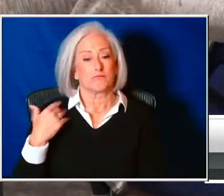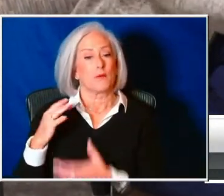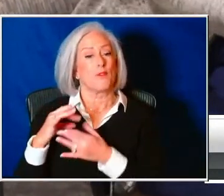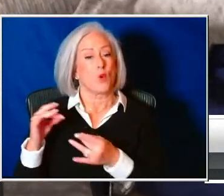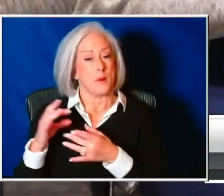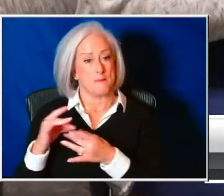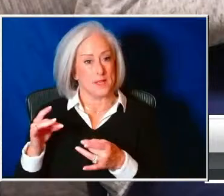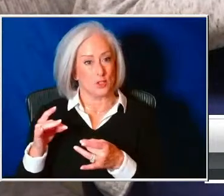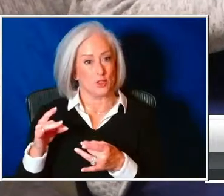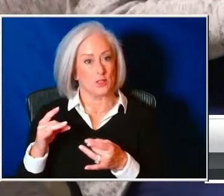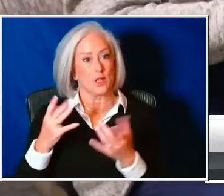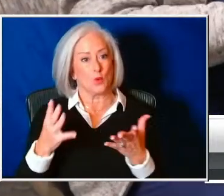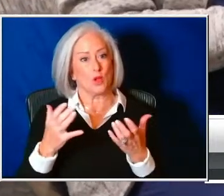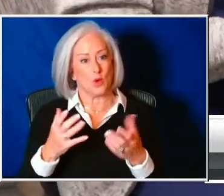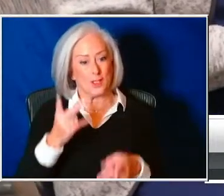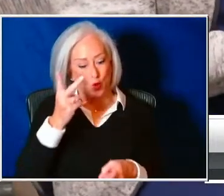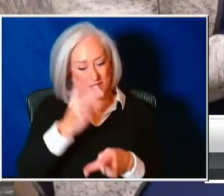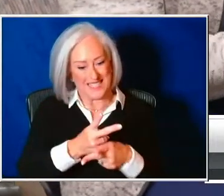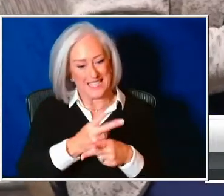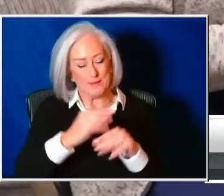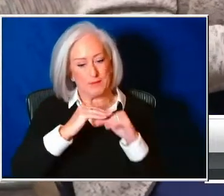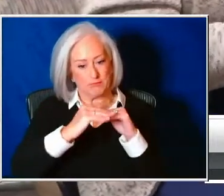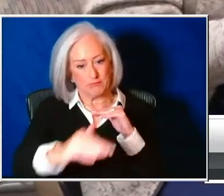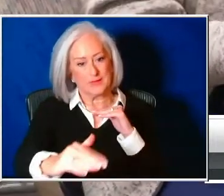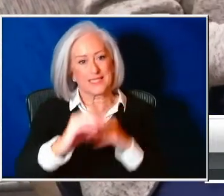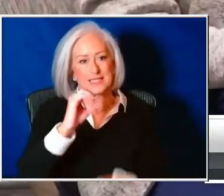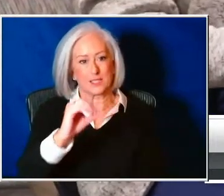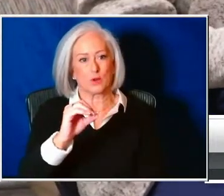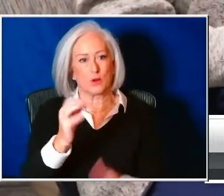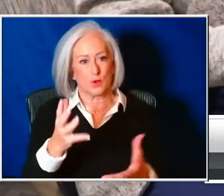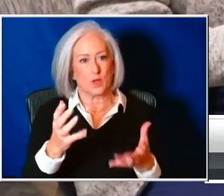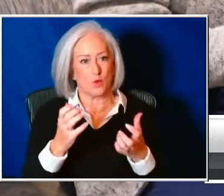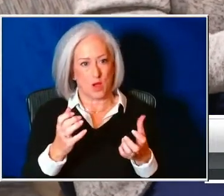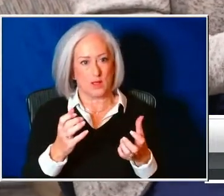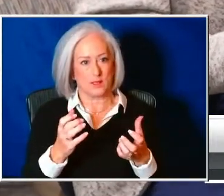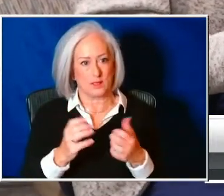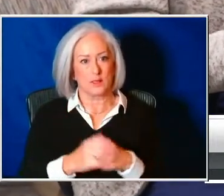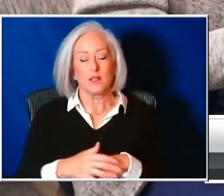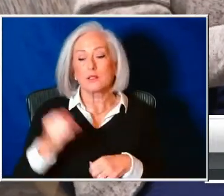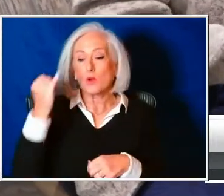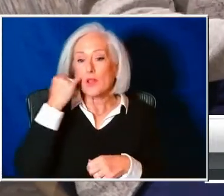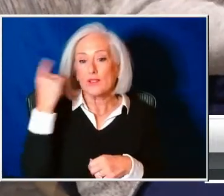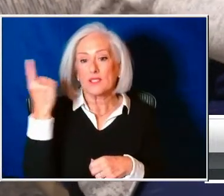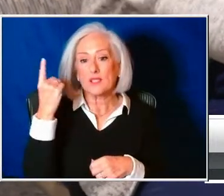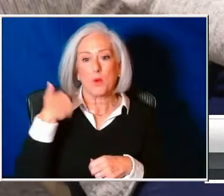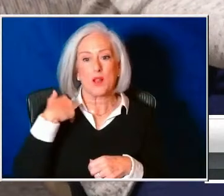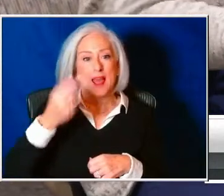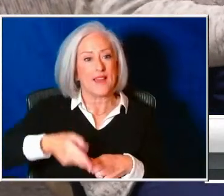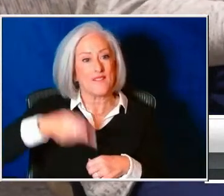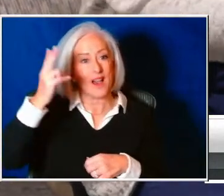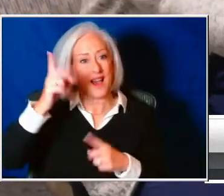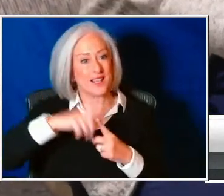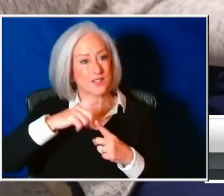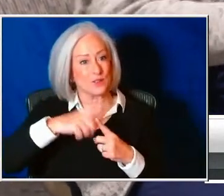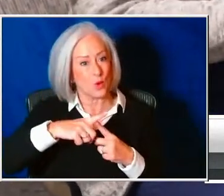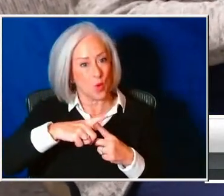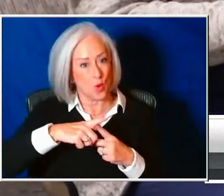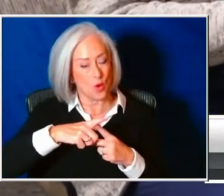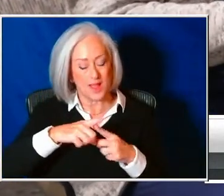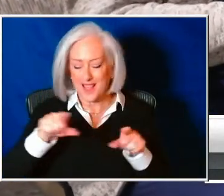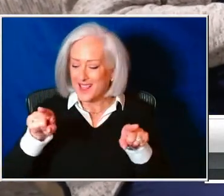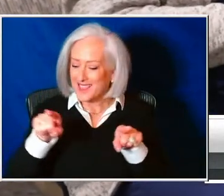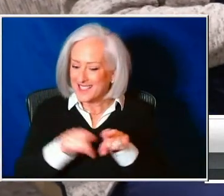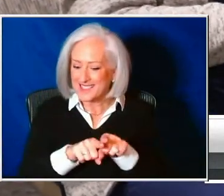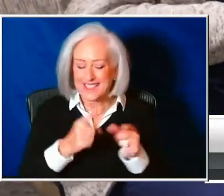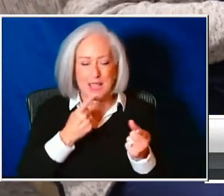we want to keep that 0. We want to stay at that 0. So even if someone were to have a high score, these same